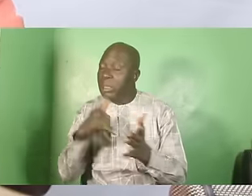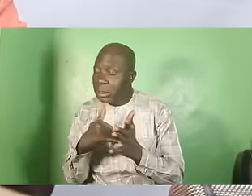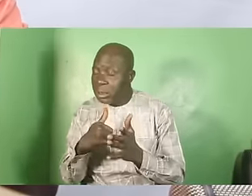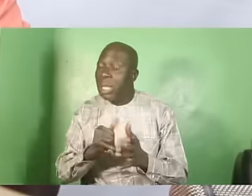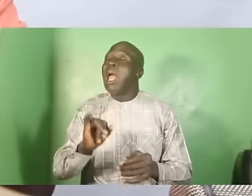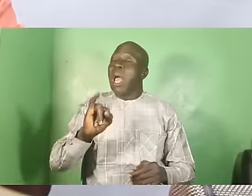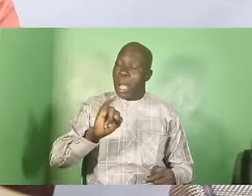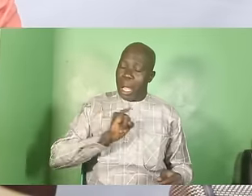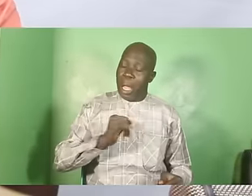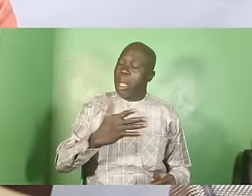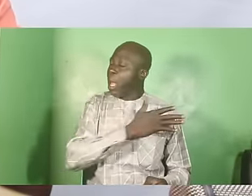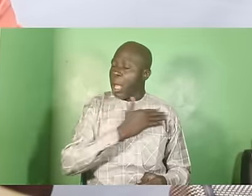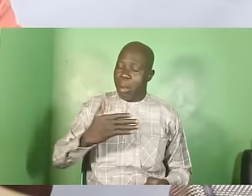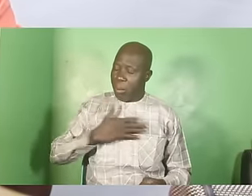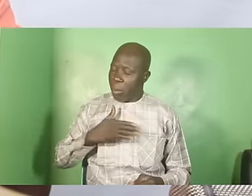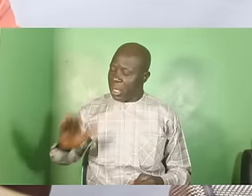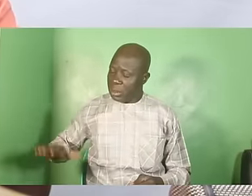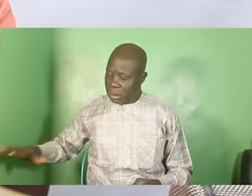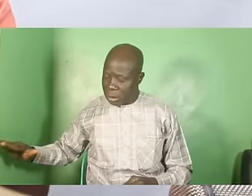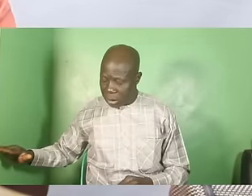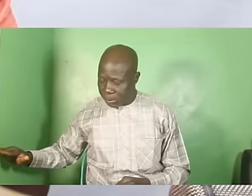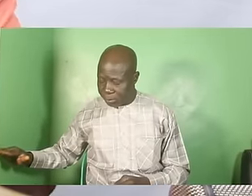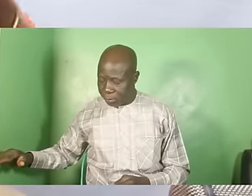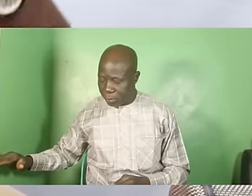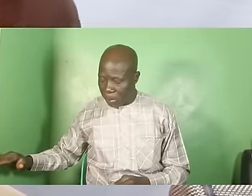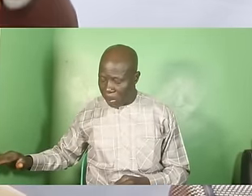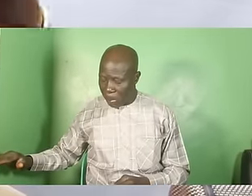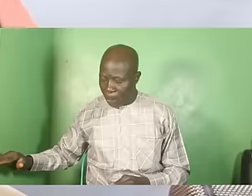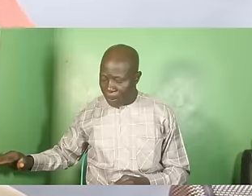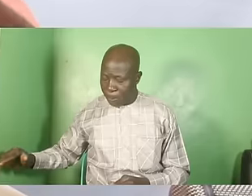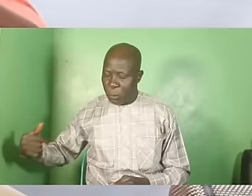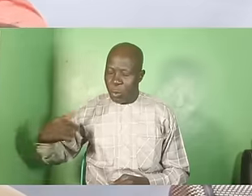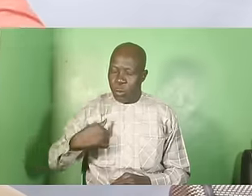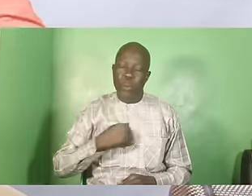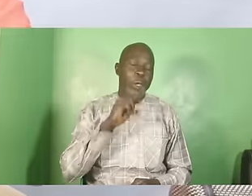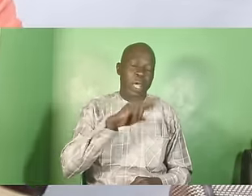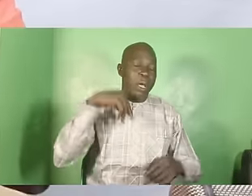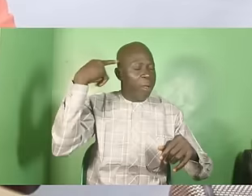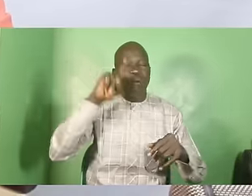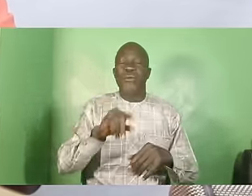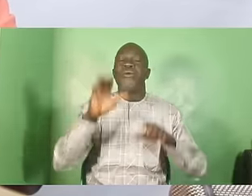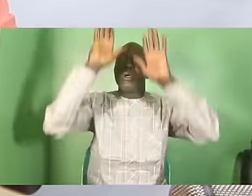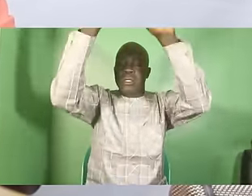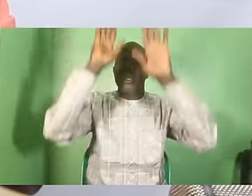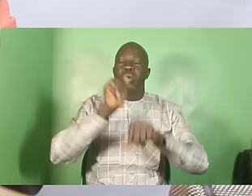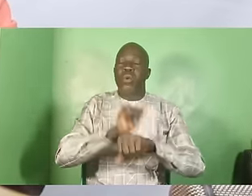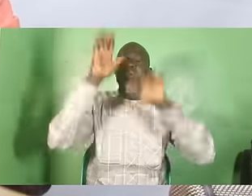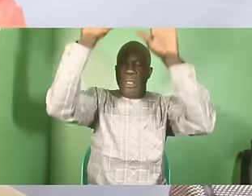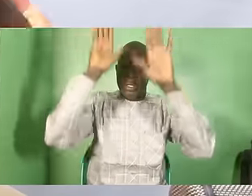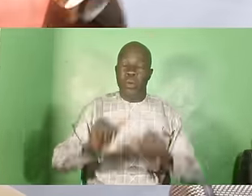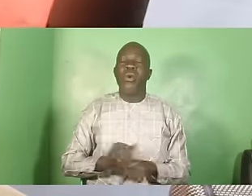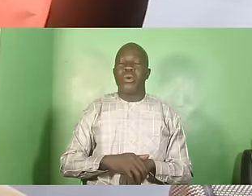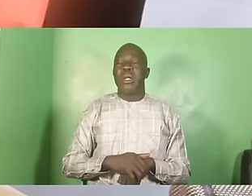that? Eme ati a woman. Eme ati a woman. I am myself and my children. Our food is same ati a. Our food is same ati